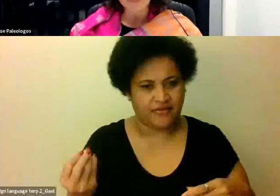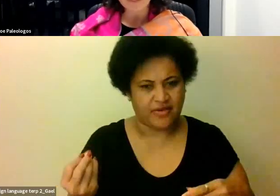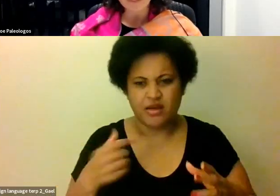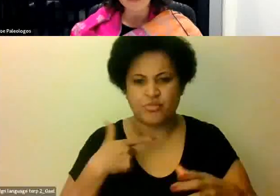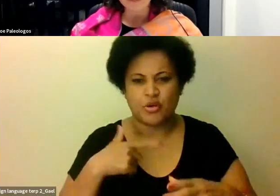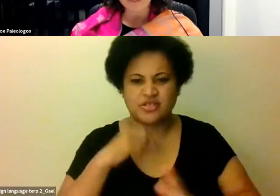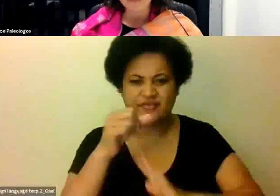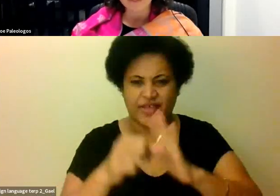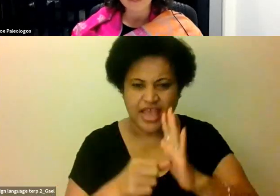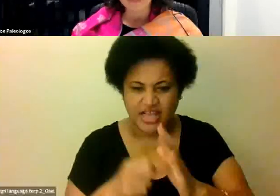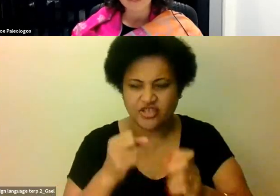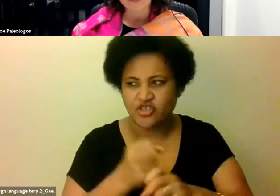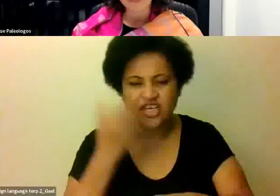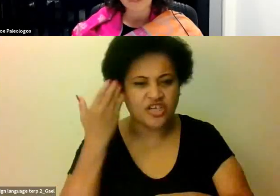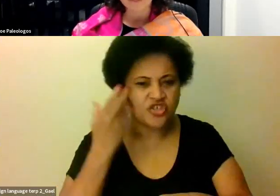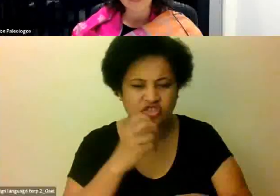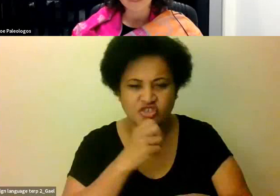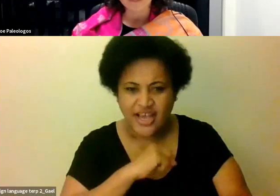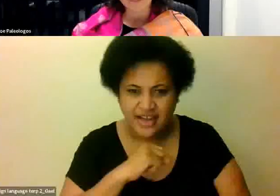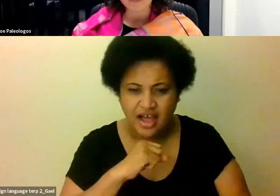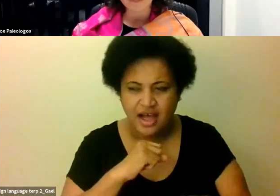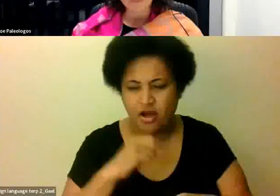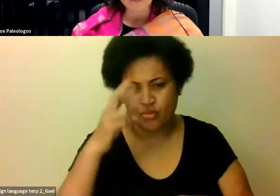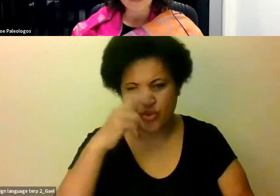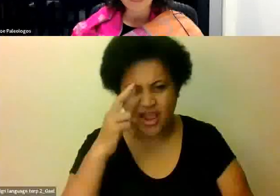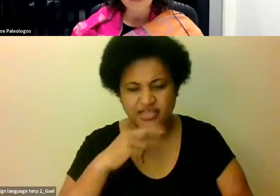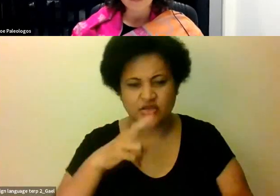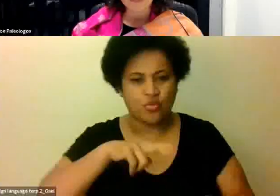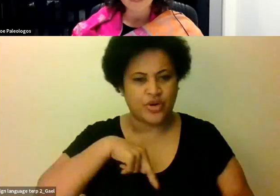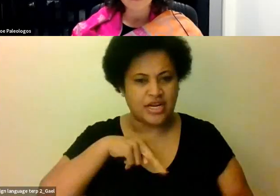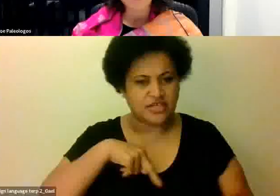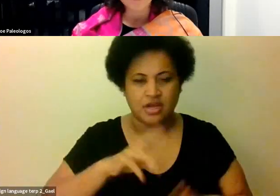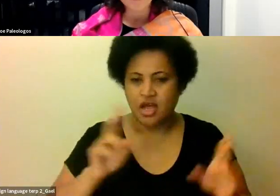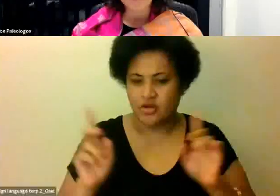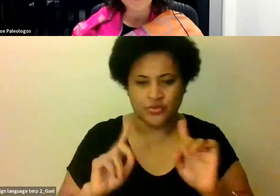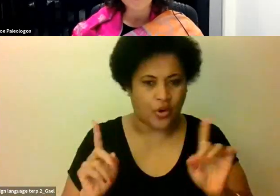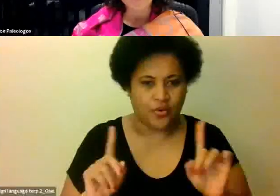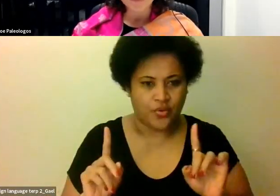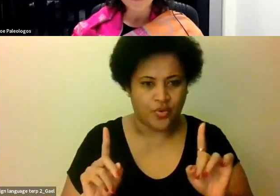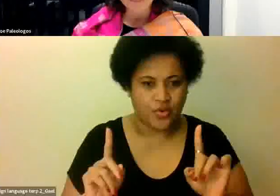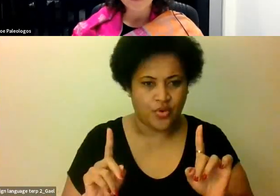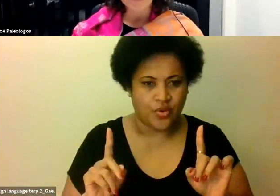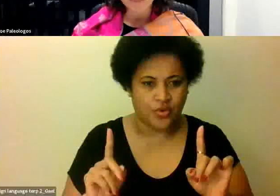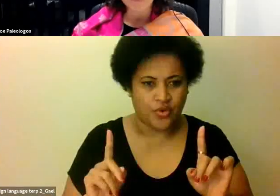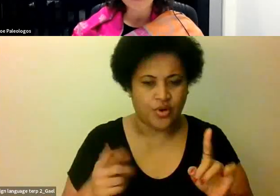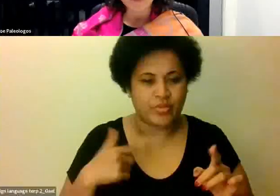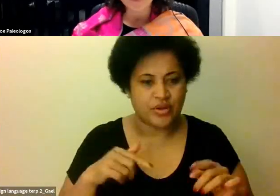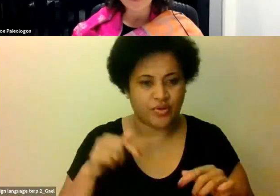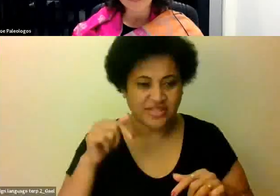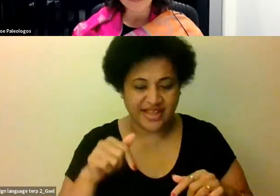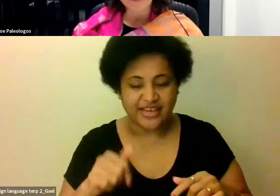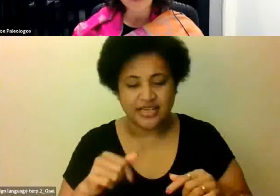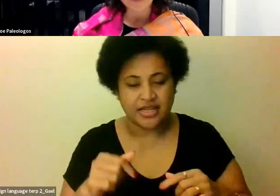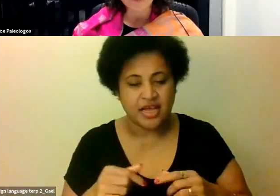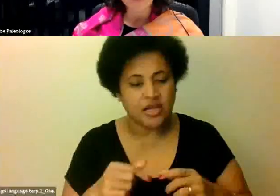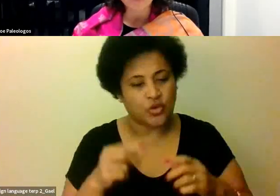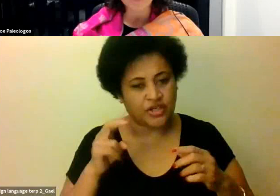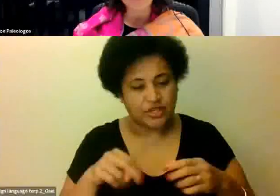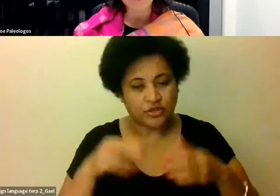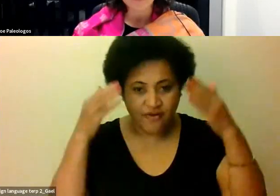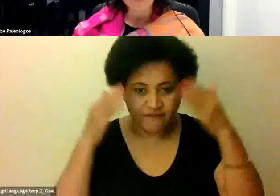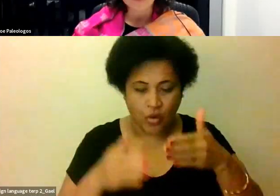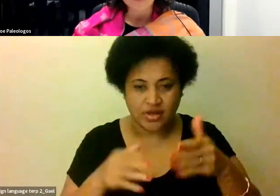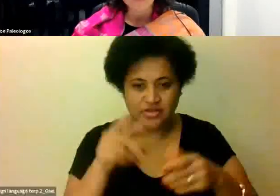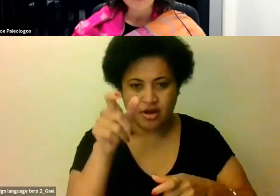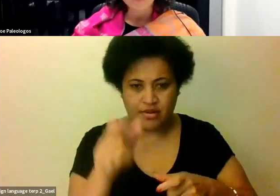their gender, their race, their religion. And I think that's where, you know, it really is, you know, it all comes down to, you know, we've seen also in many places,